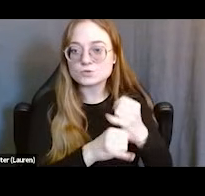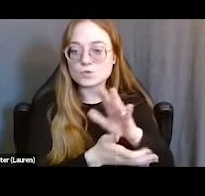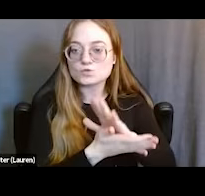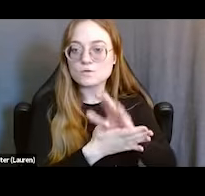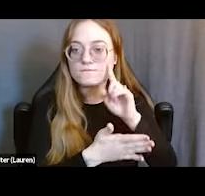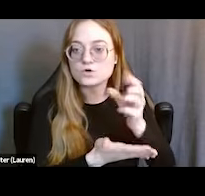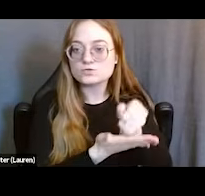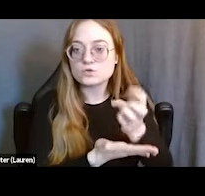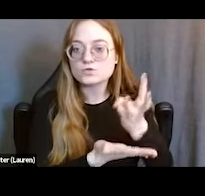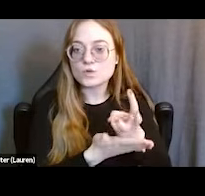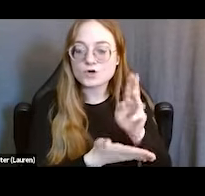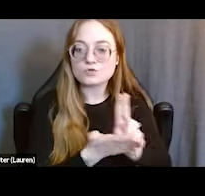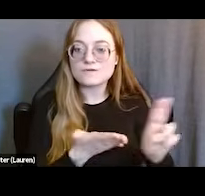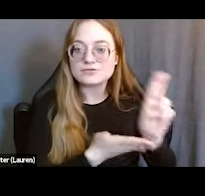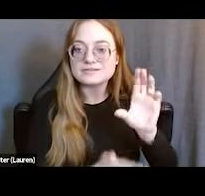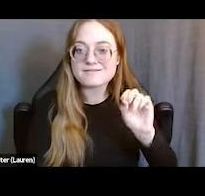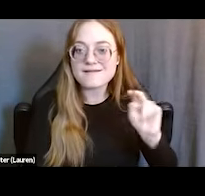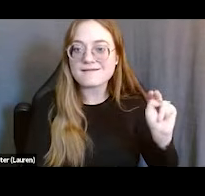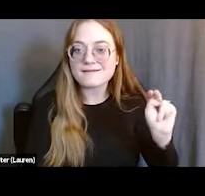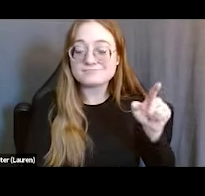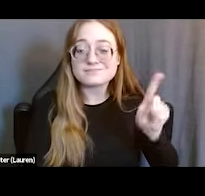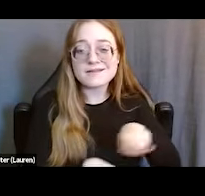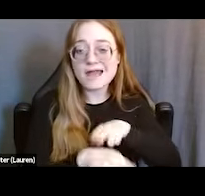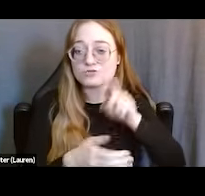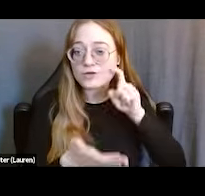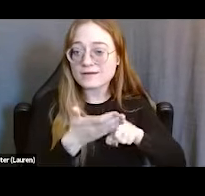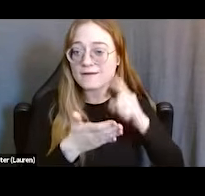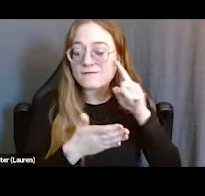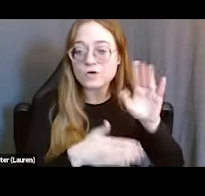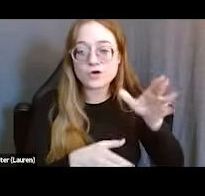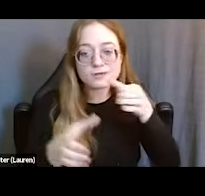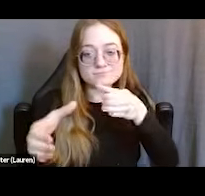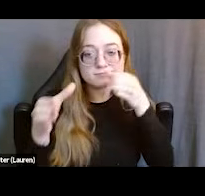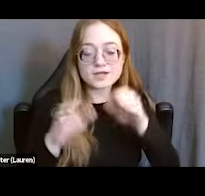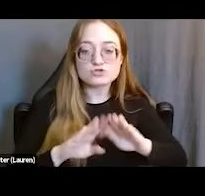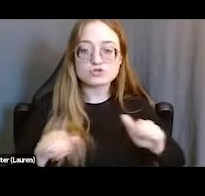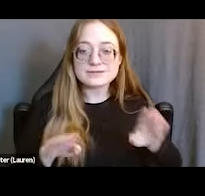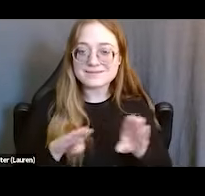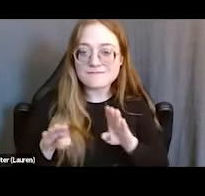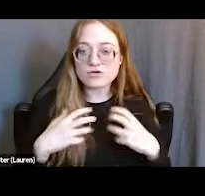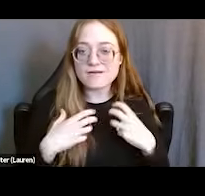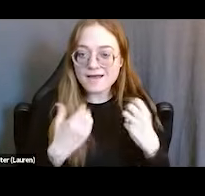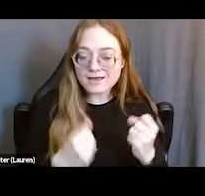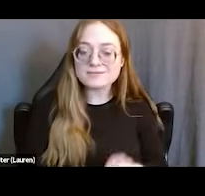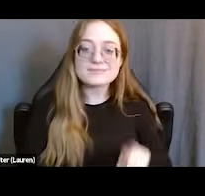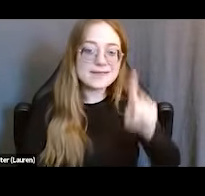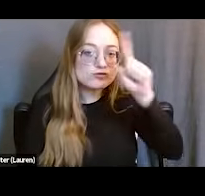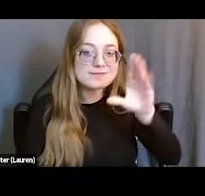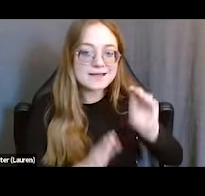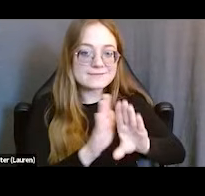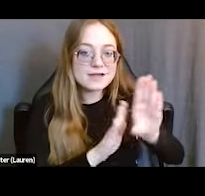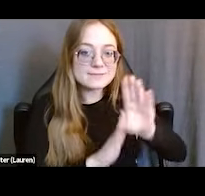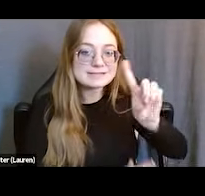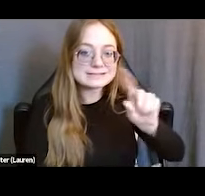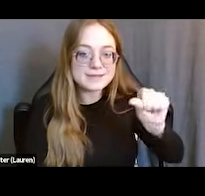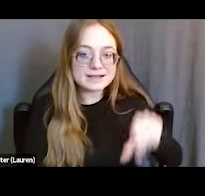Work at the University of Connecticut. She's nationally recognized for her expertise in children's behavioral health, intellectual and developmental